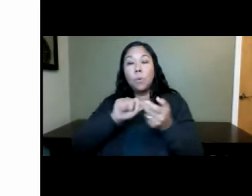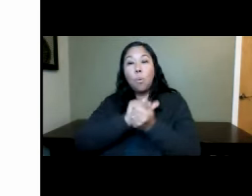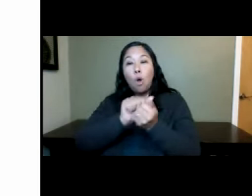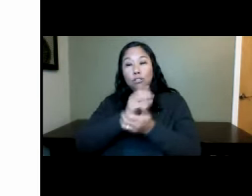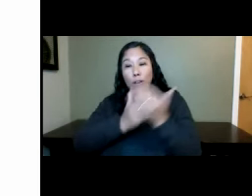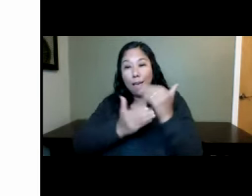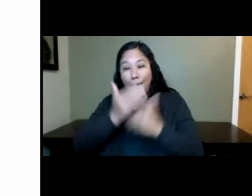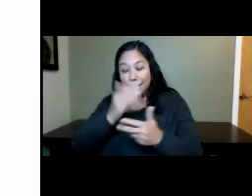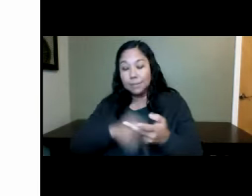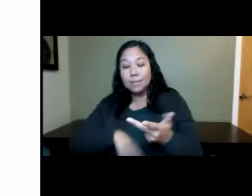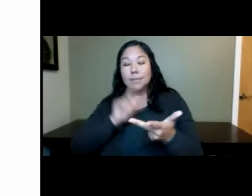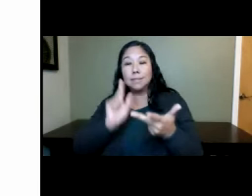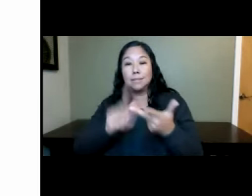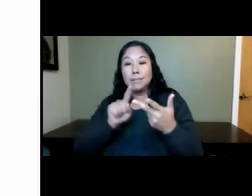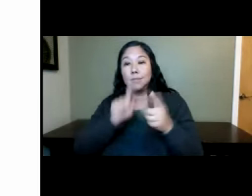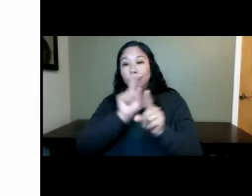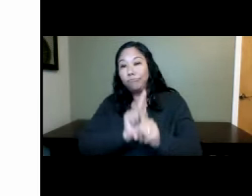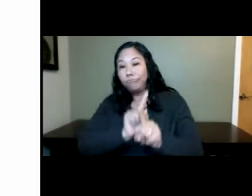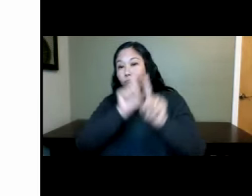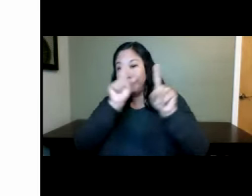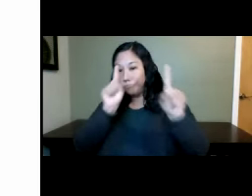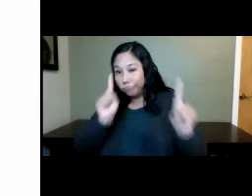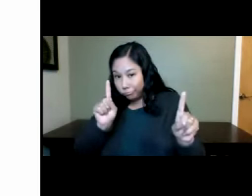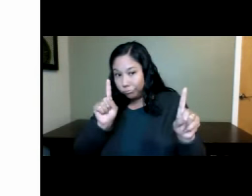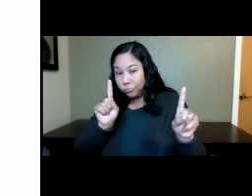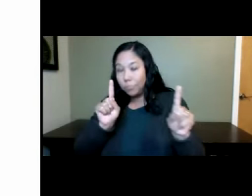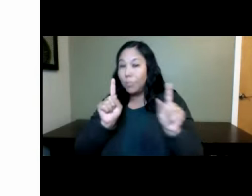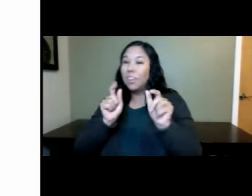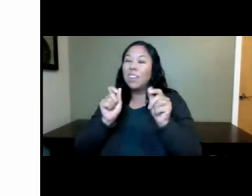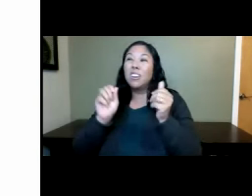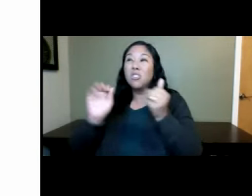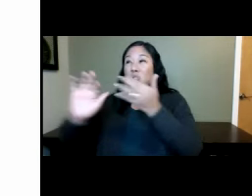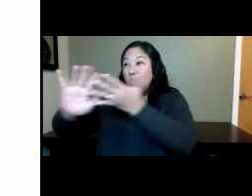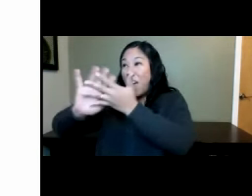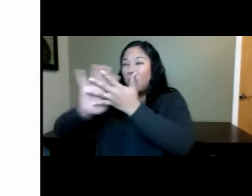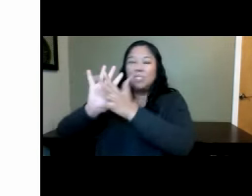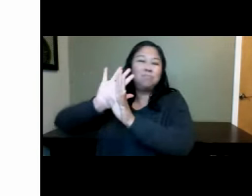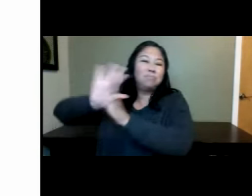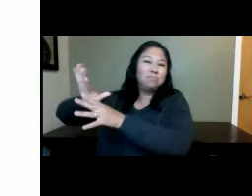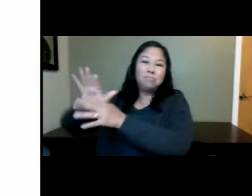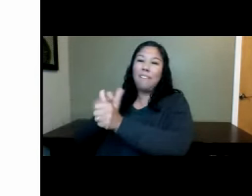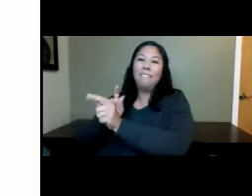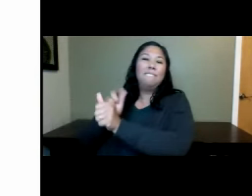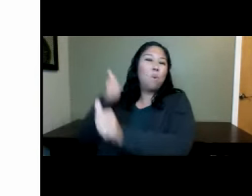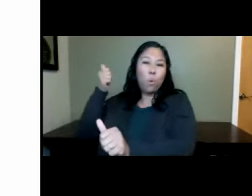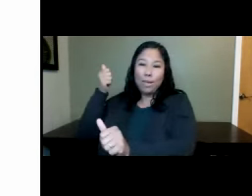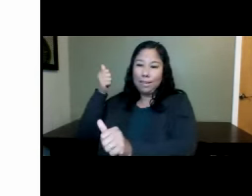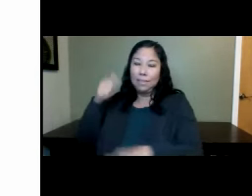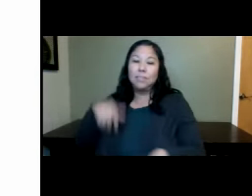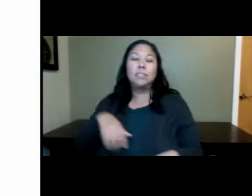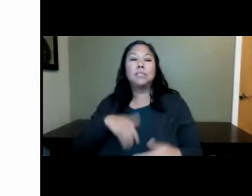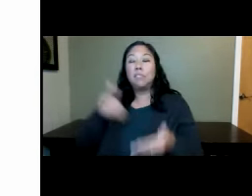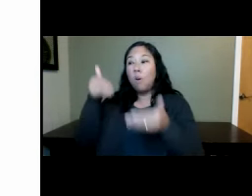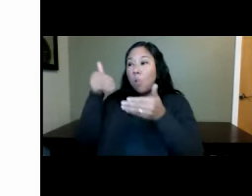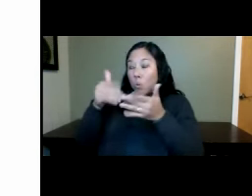so 6 feet or more apart, avoiding crowds, close contact, closed spaces, just